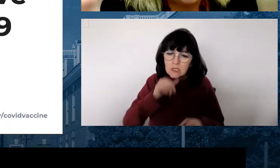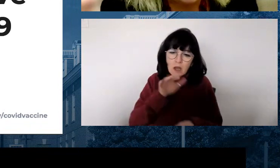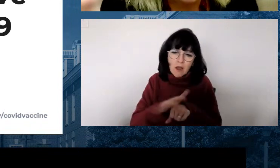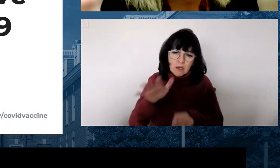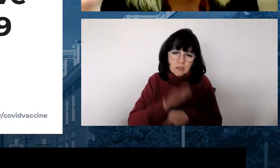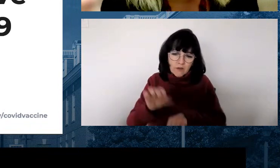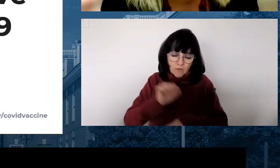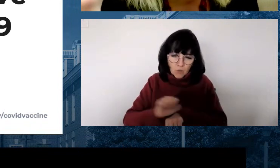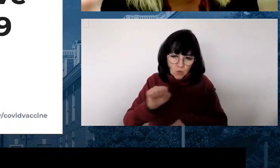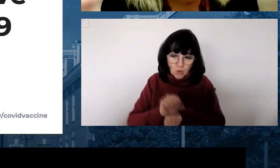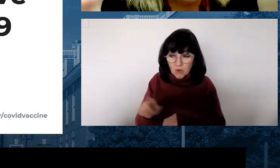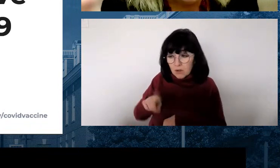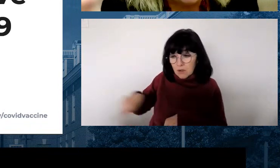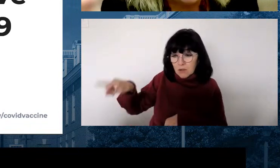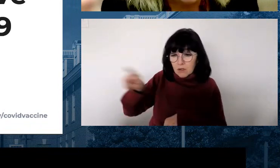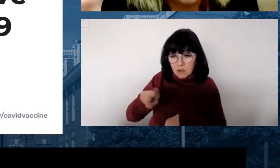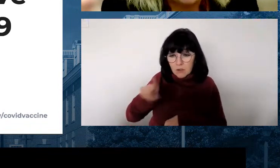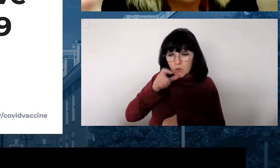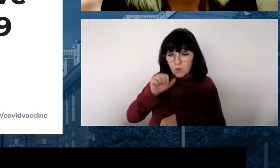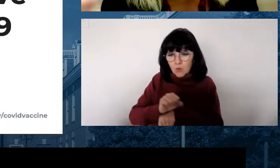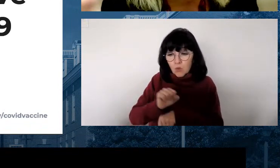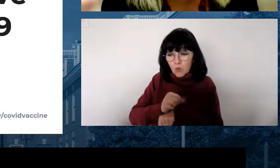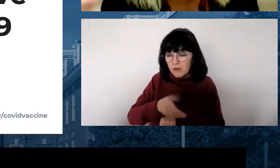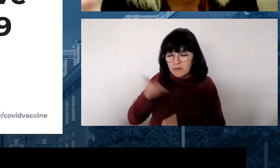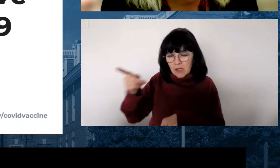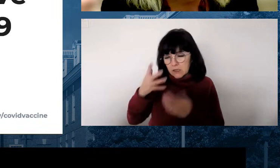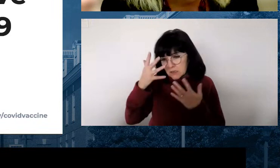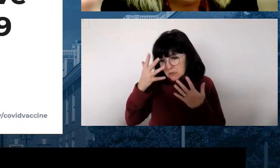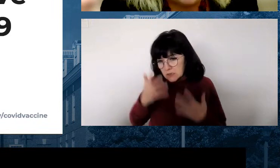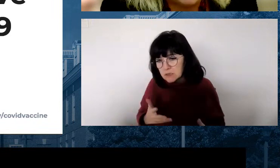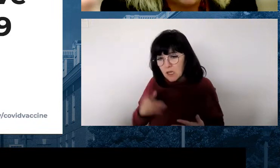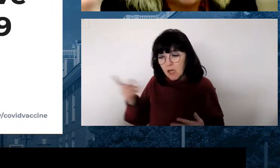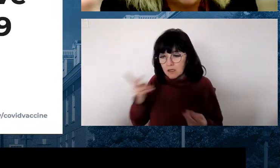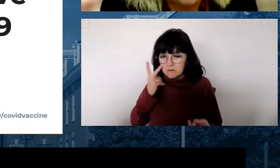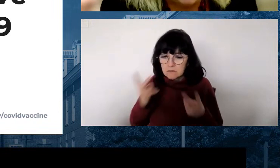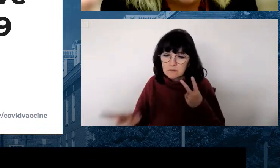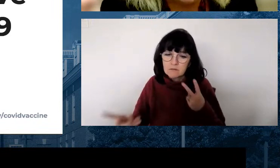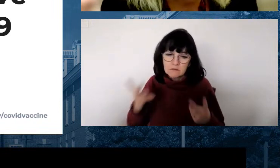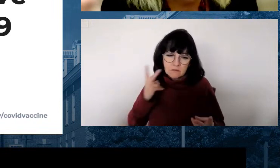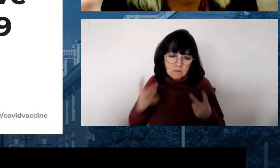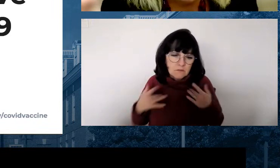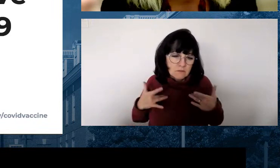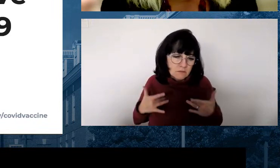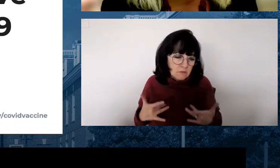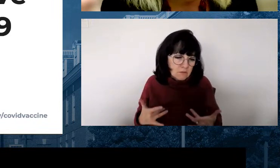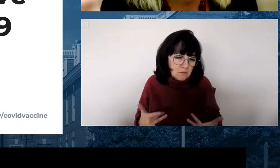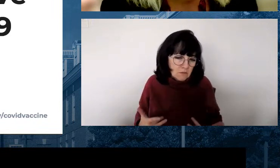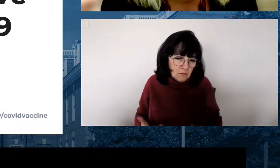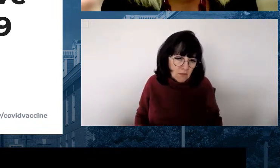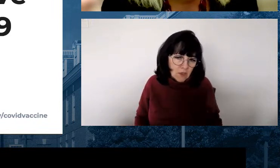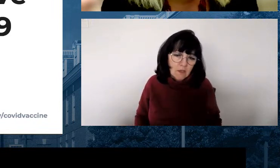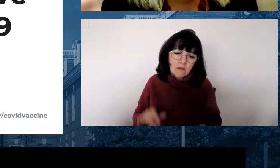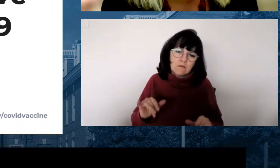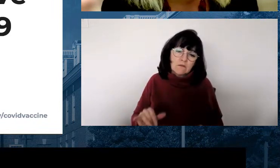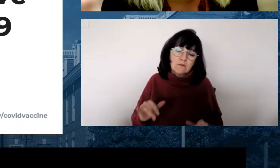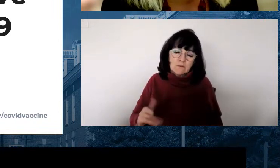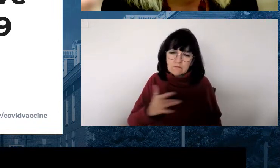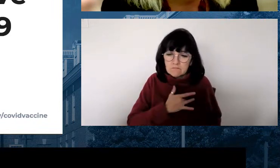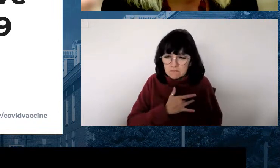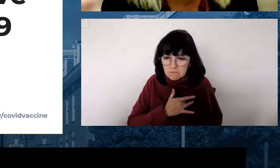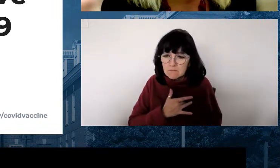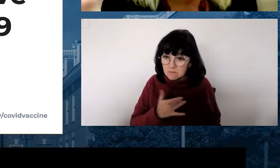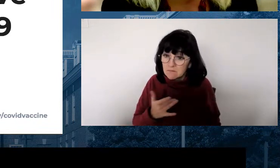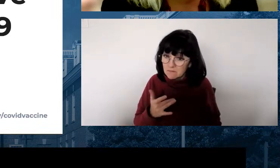sad. They see avoidable illness every single day as a result of COVID. Much of it among